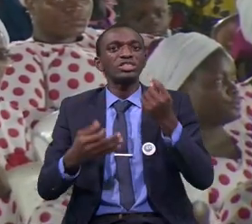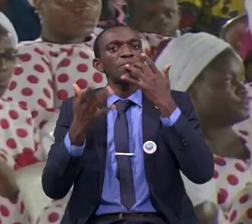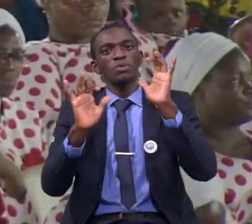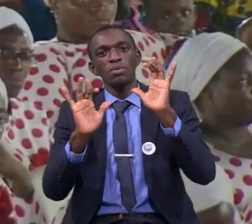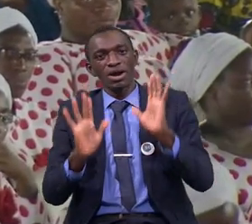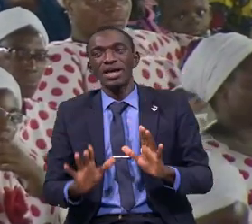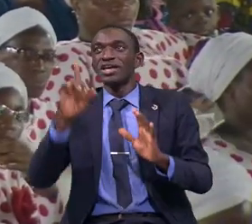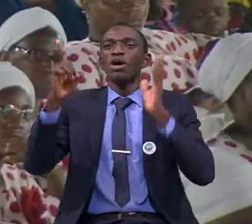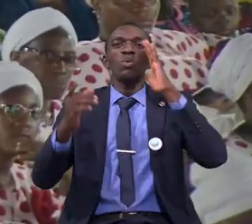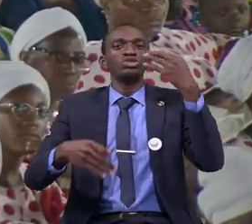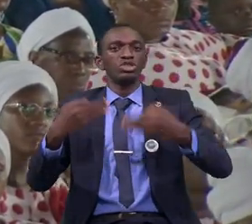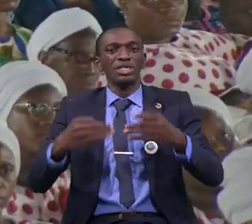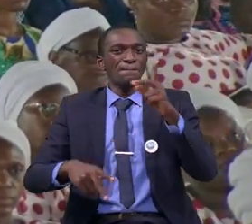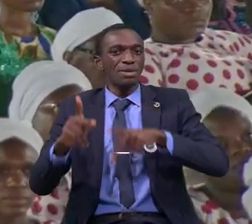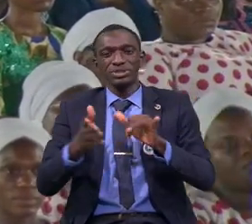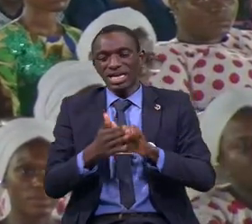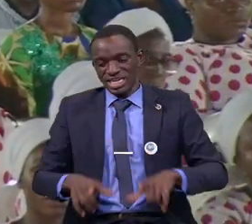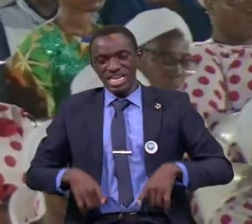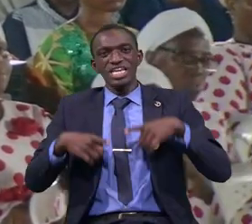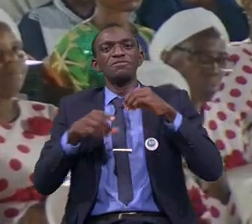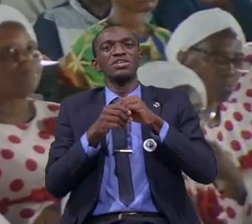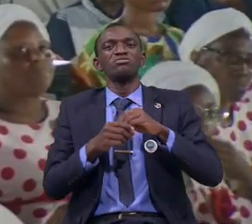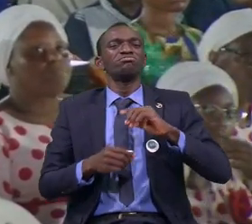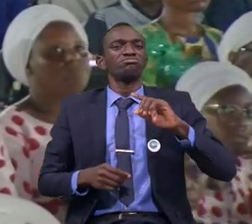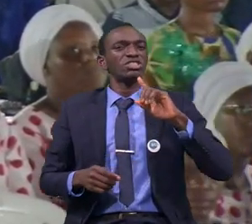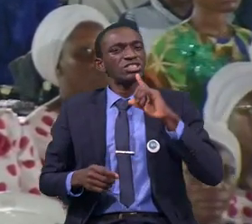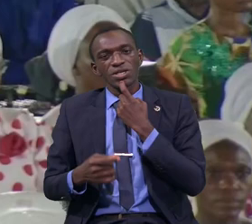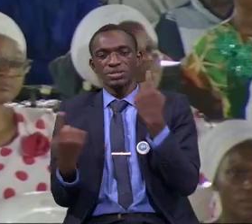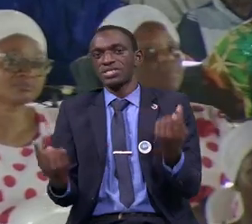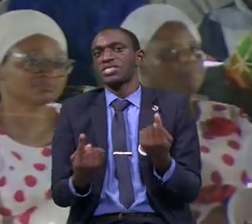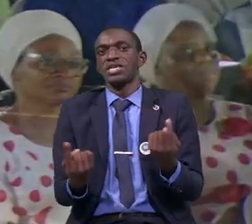that are living in flagrant sin.